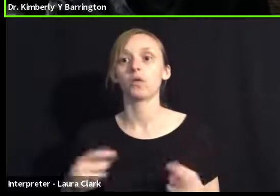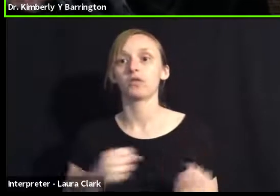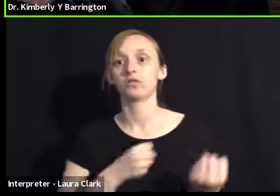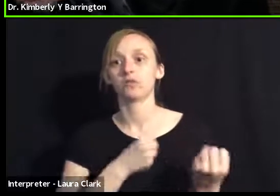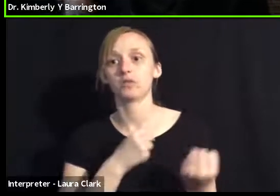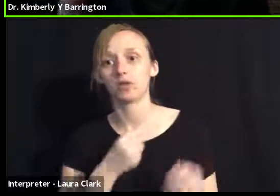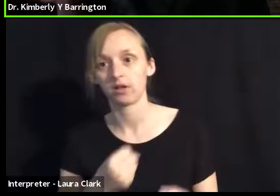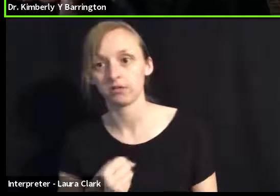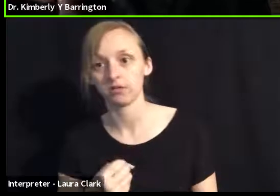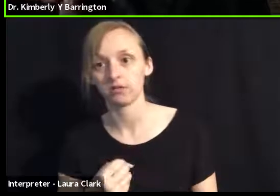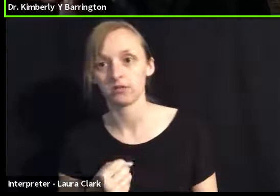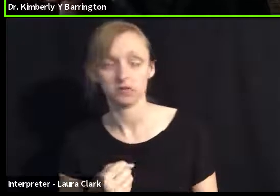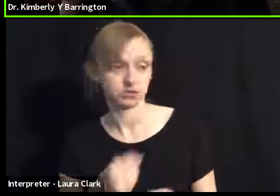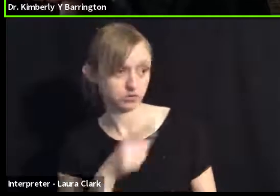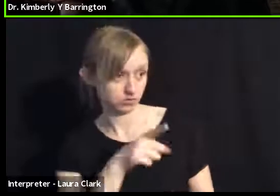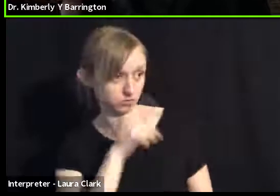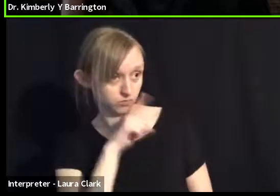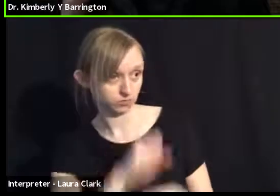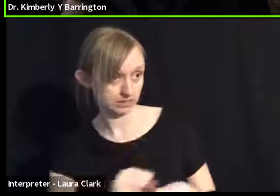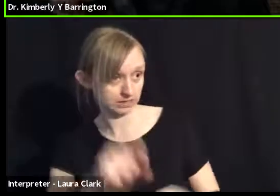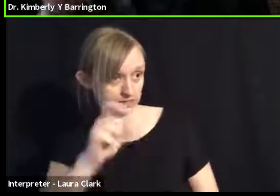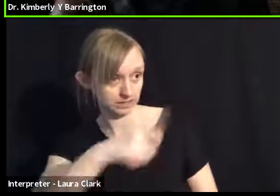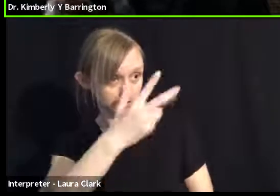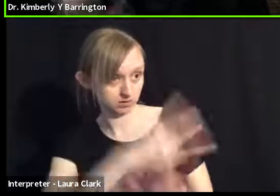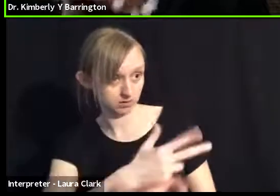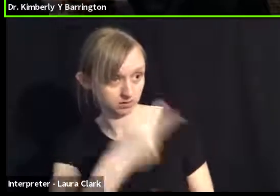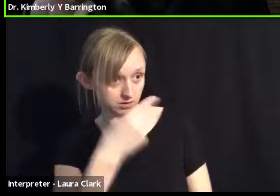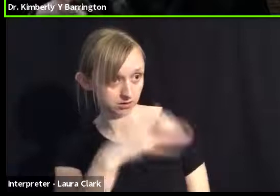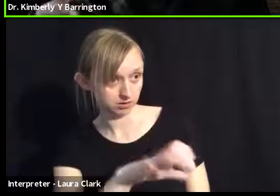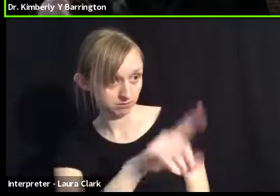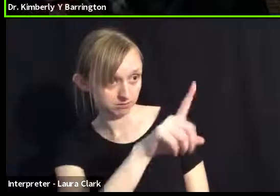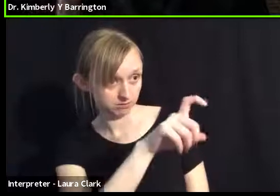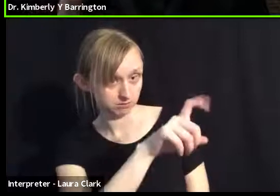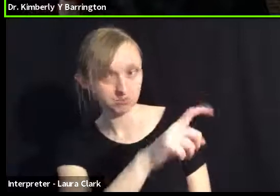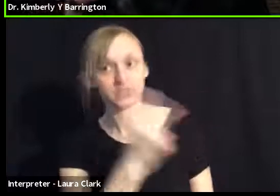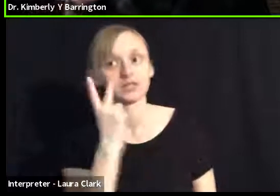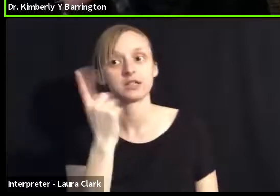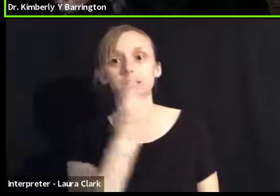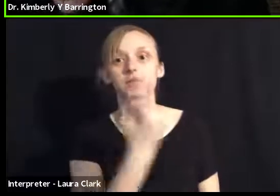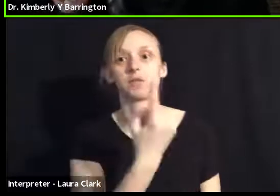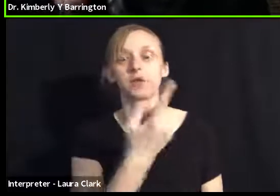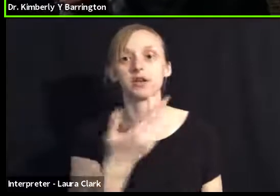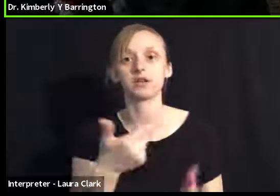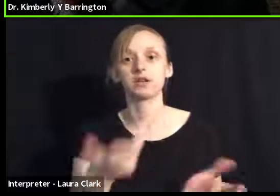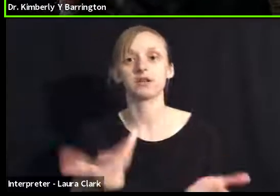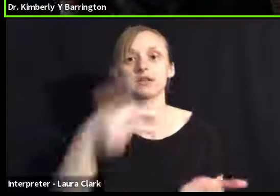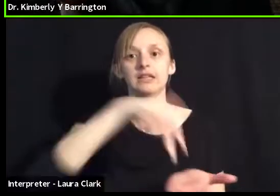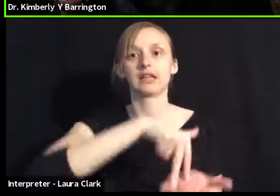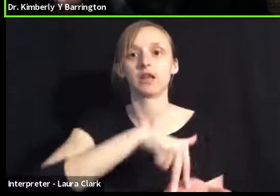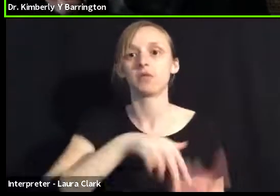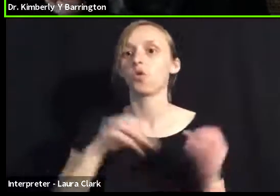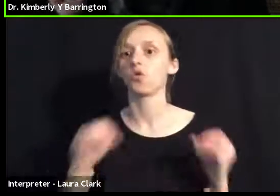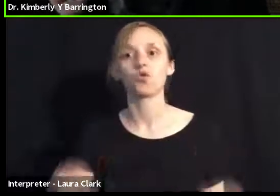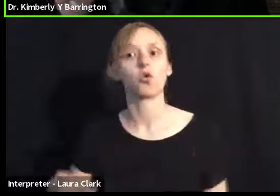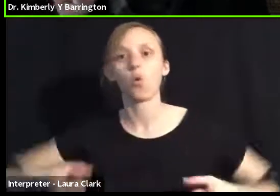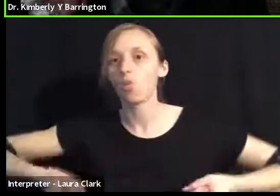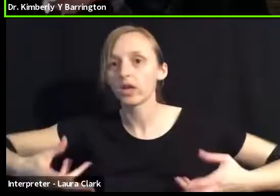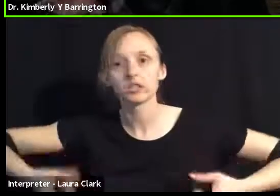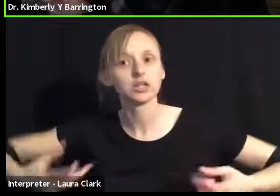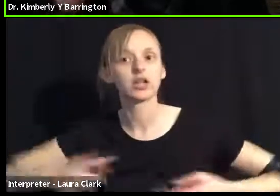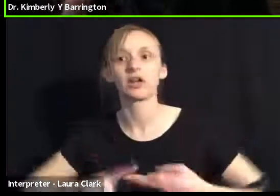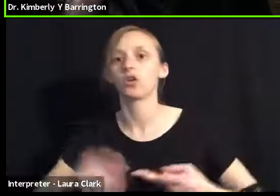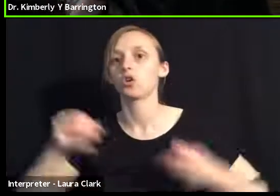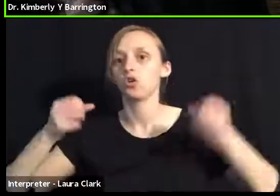know, do you really need that spot? And then when you see somebody get out and they don't have a wheelchair and they don't have a walker,